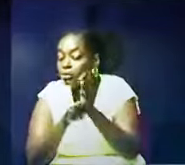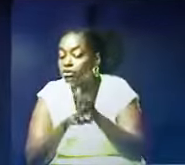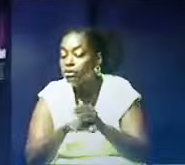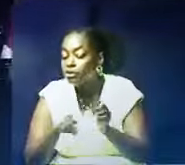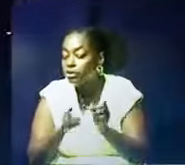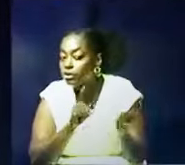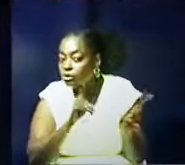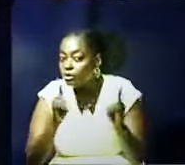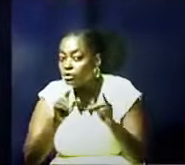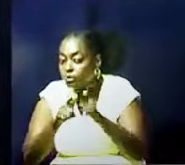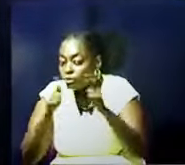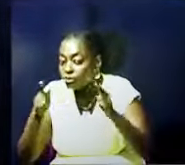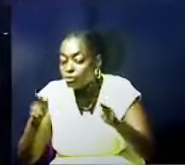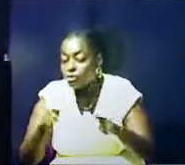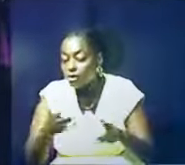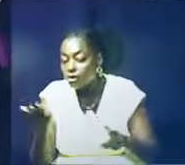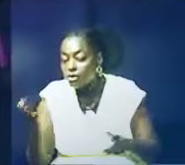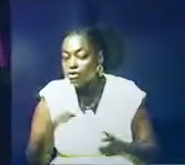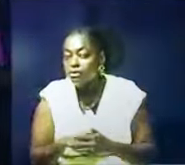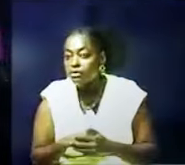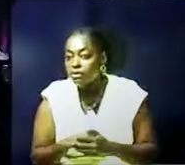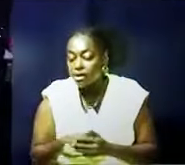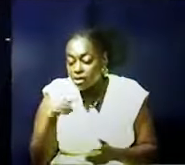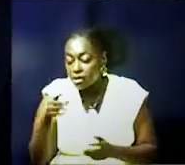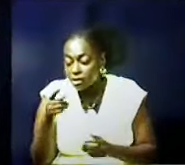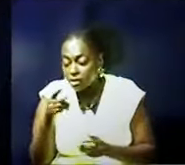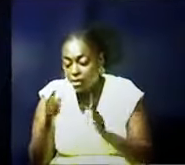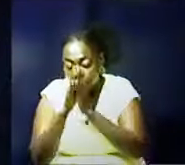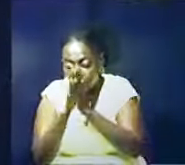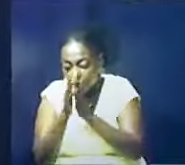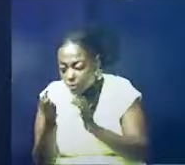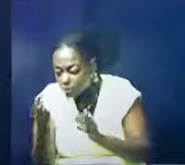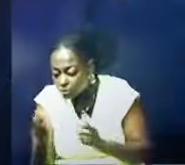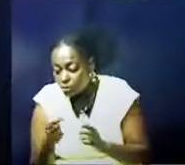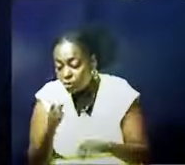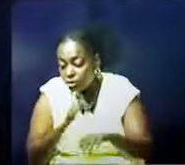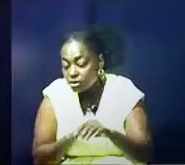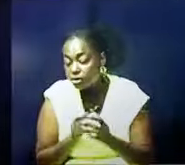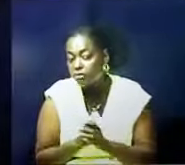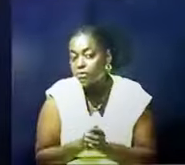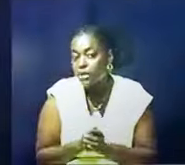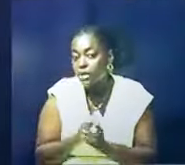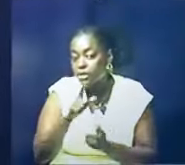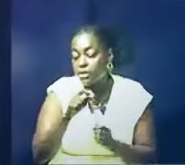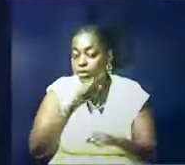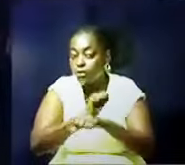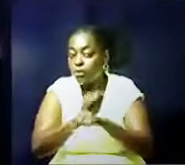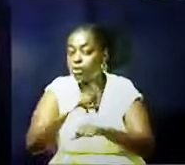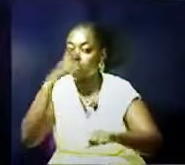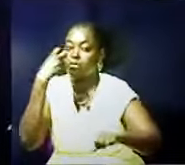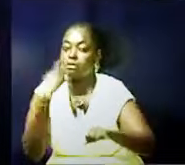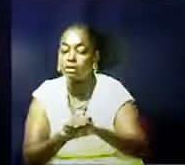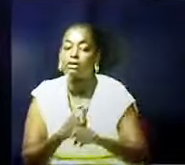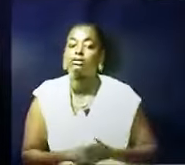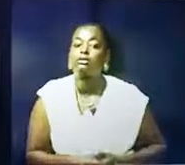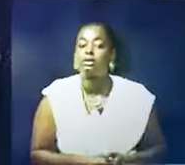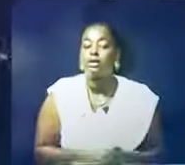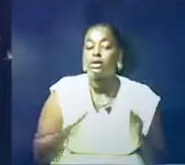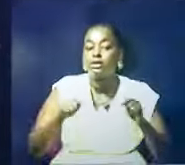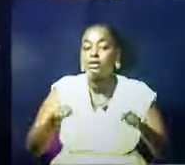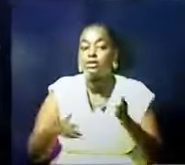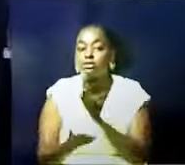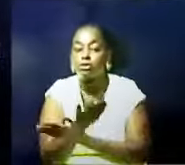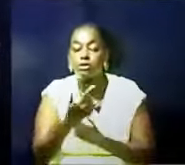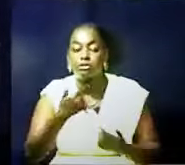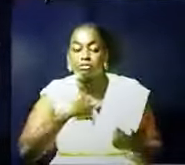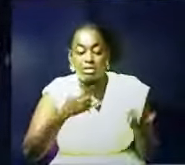ebo tia wa ewo dipemu no kokwamu no na wa ye ejuma den ache. I came this morning to wake you up.